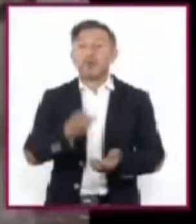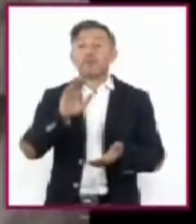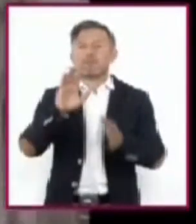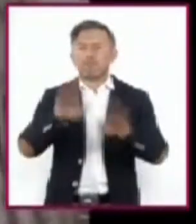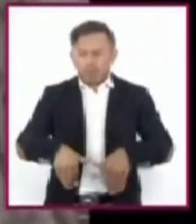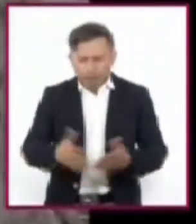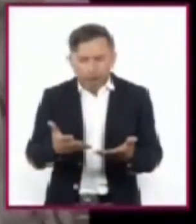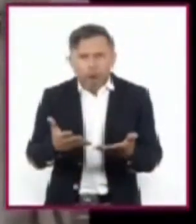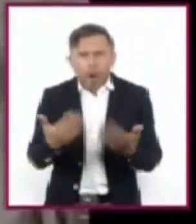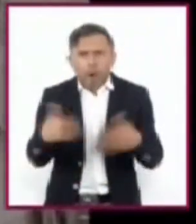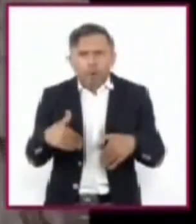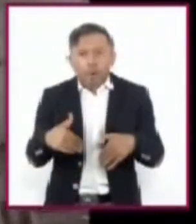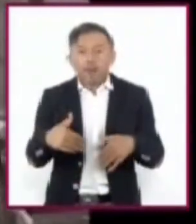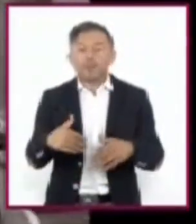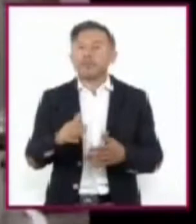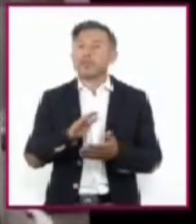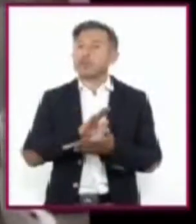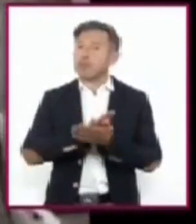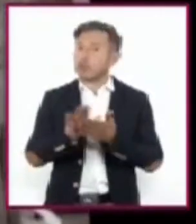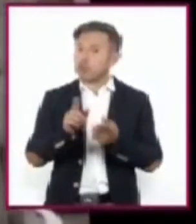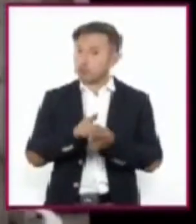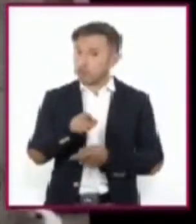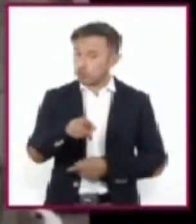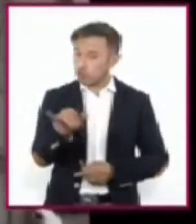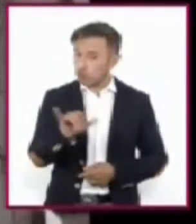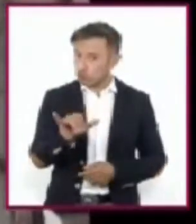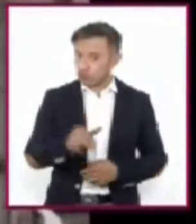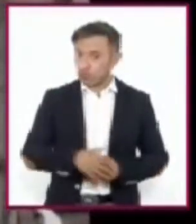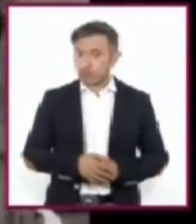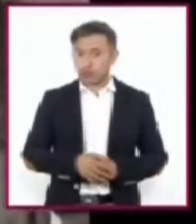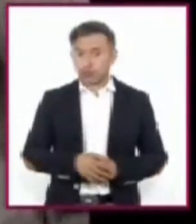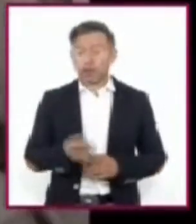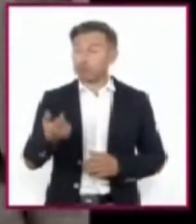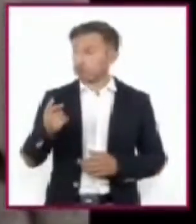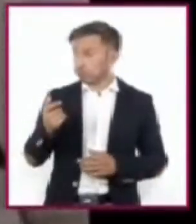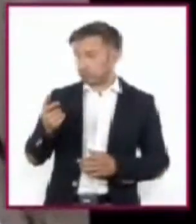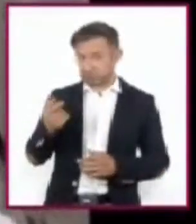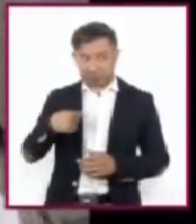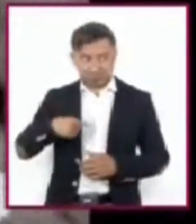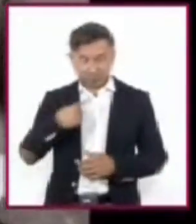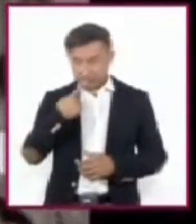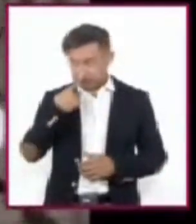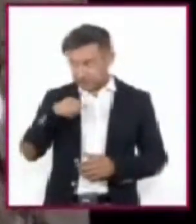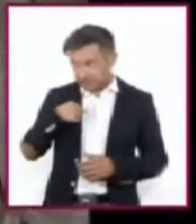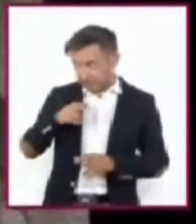Oh. Oh. Nice to meet you too. Shall we sit down? Sure.